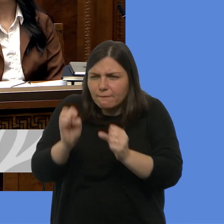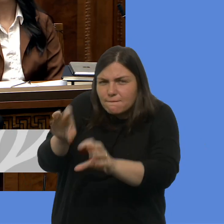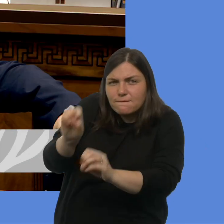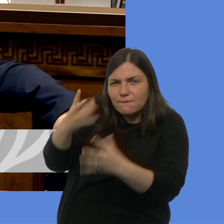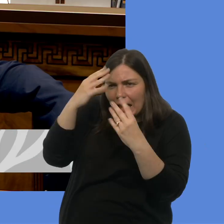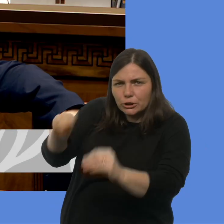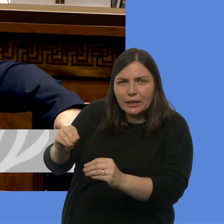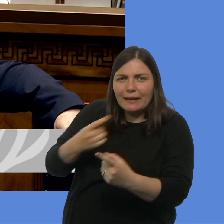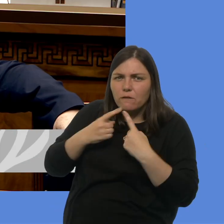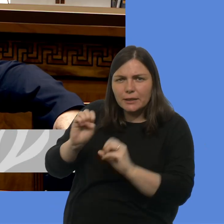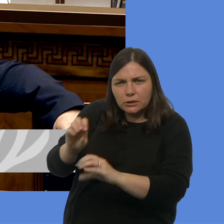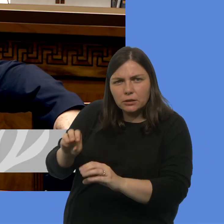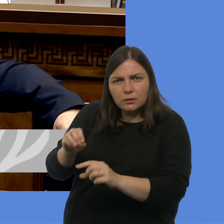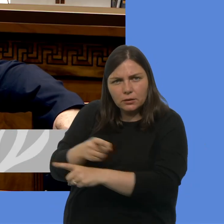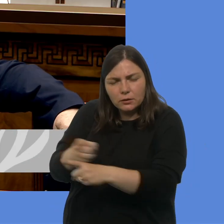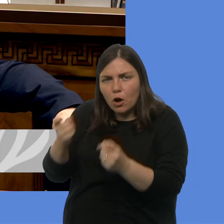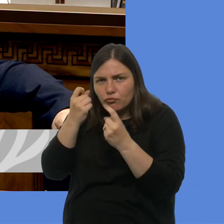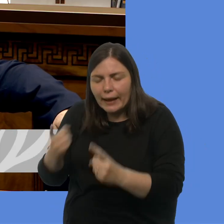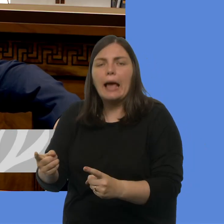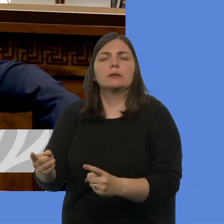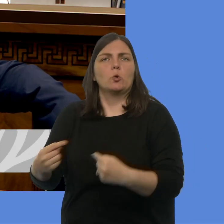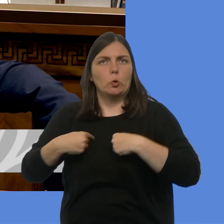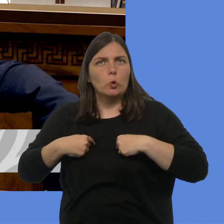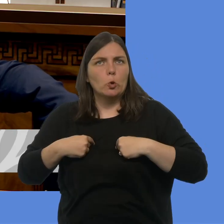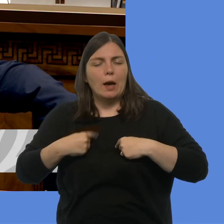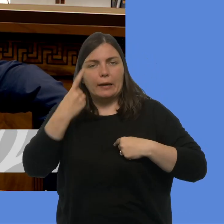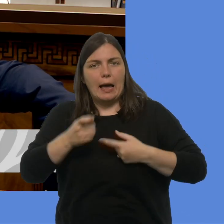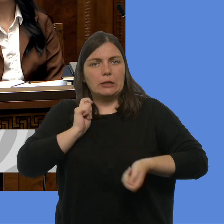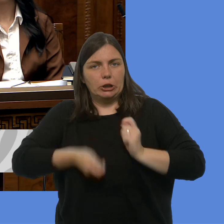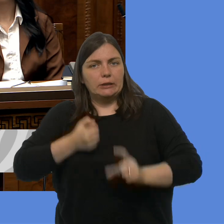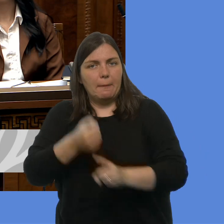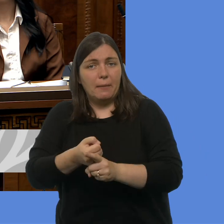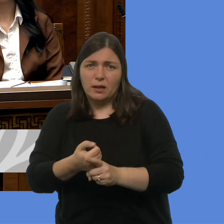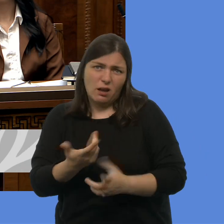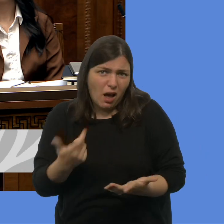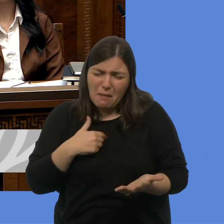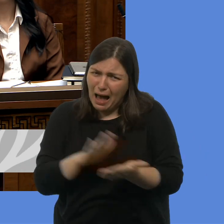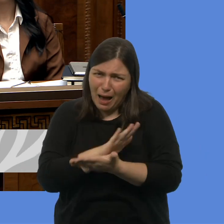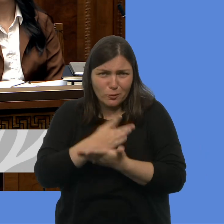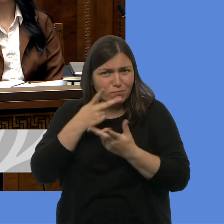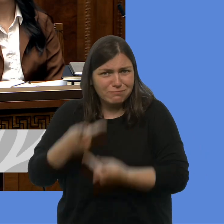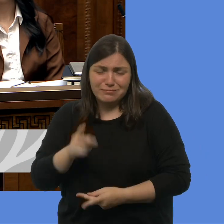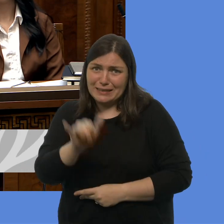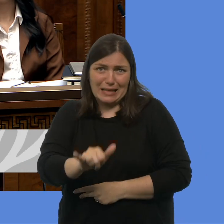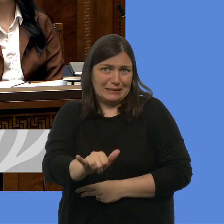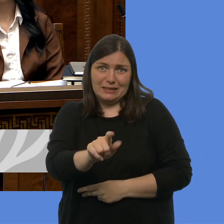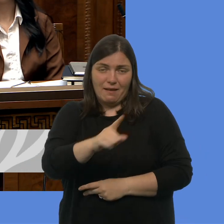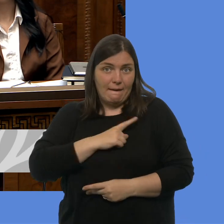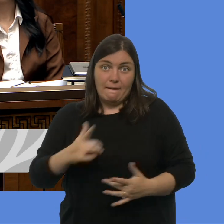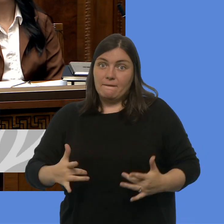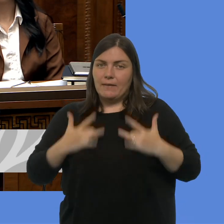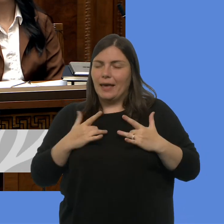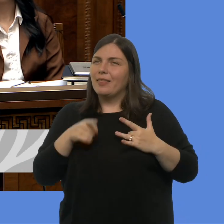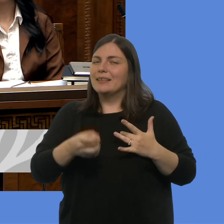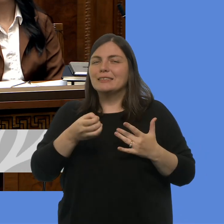a role in turning the tide. So I would love to come, because I think this is the benefit and the beauty of how we've rolled out this strategy, that it actually filters right